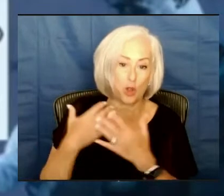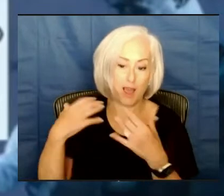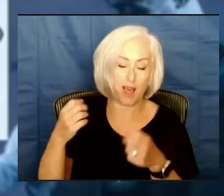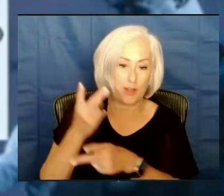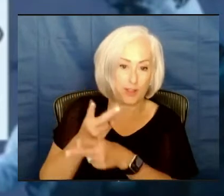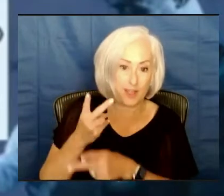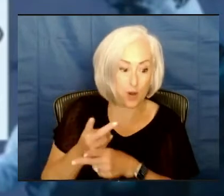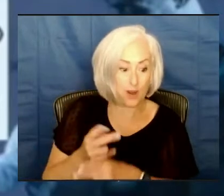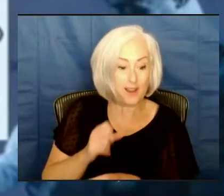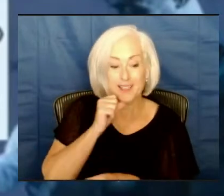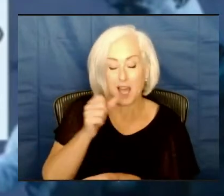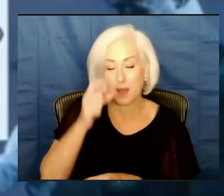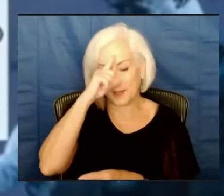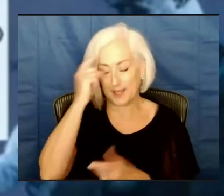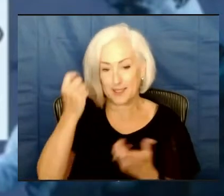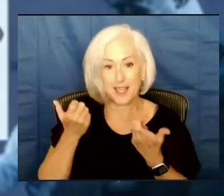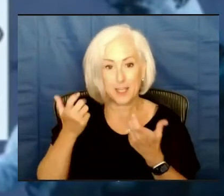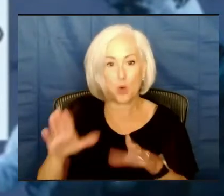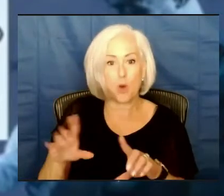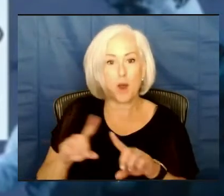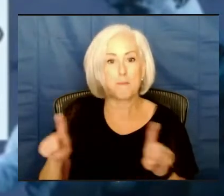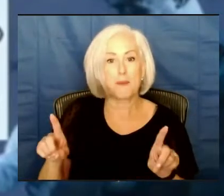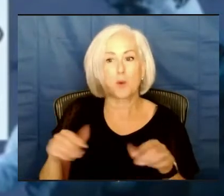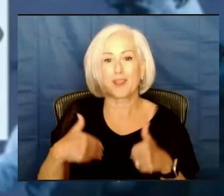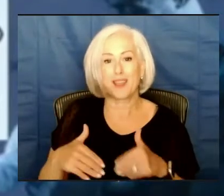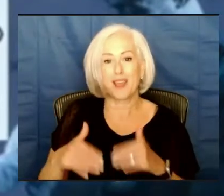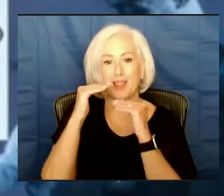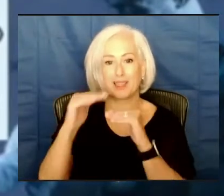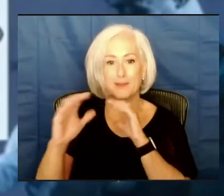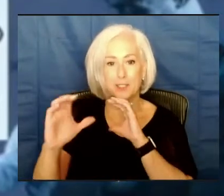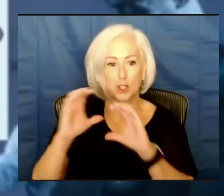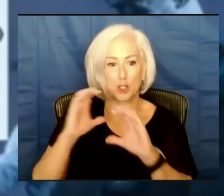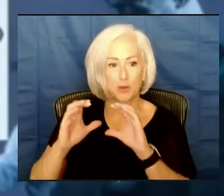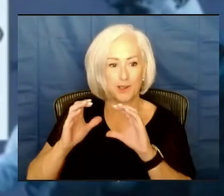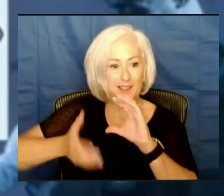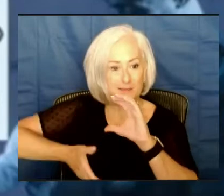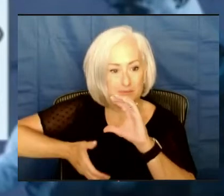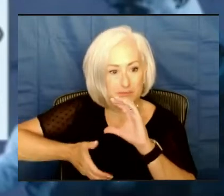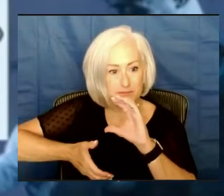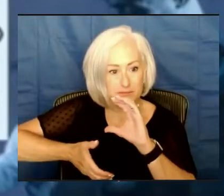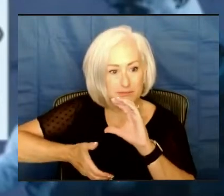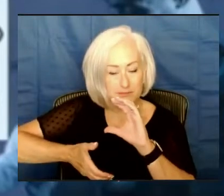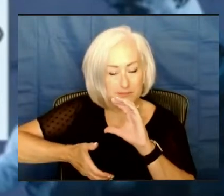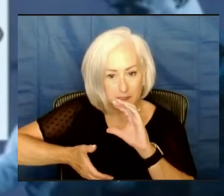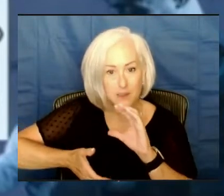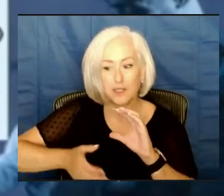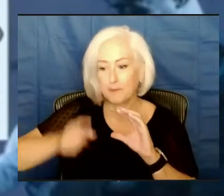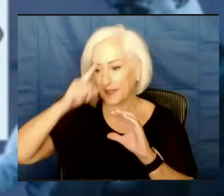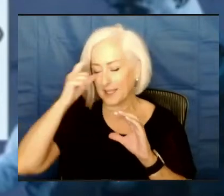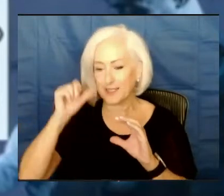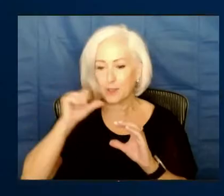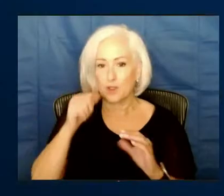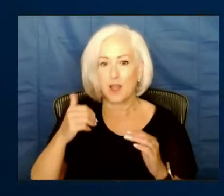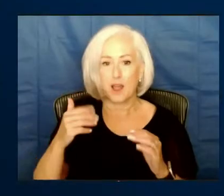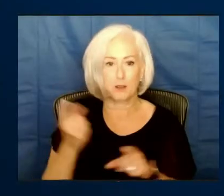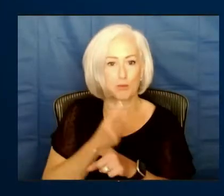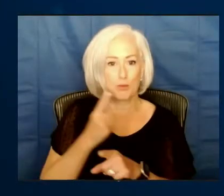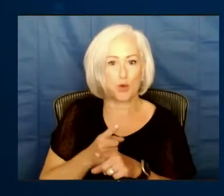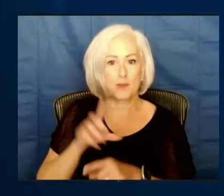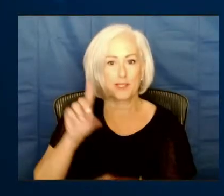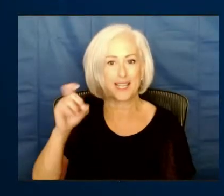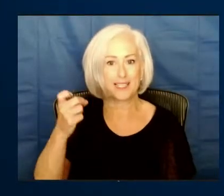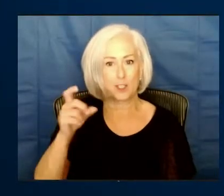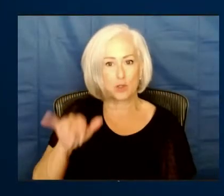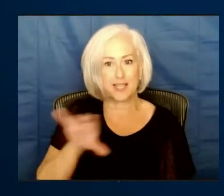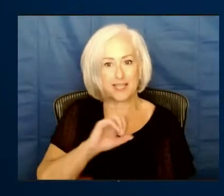a limited communication between the two of us, because we have not been diagnosed correctly with this condition. Yeah, I